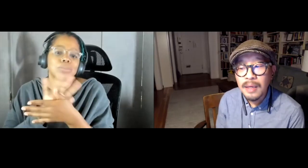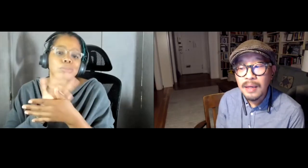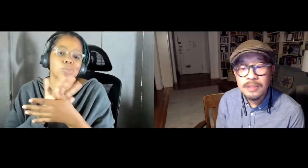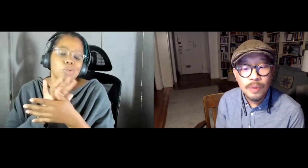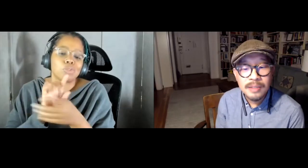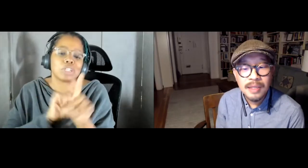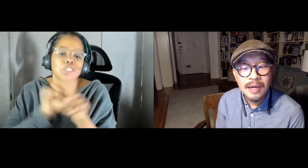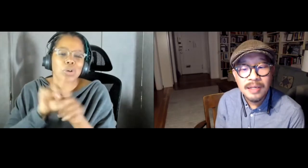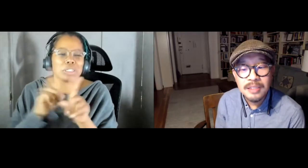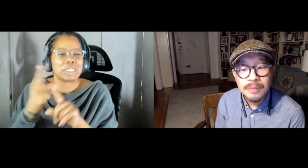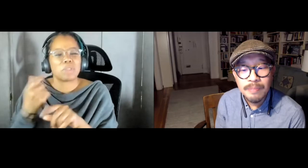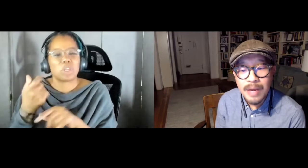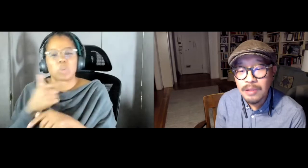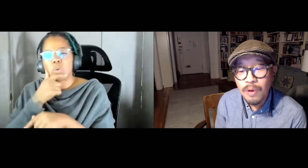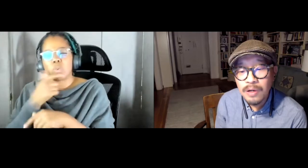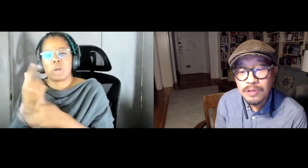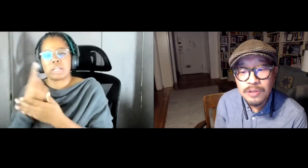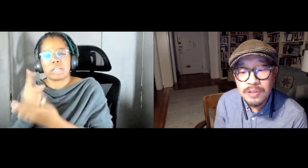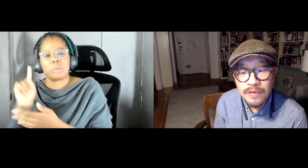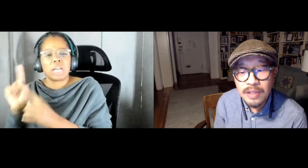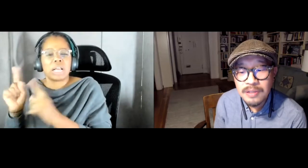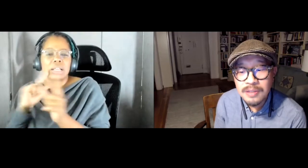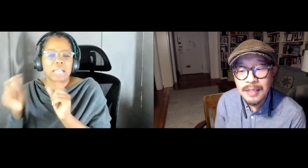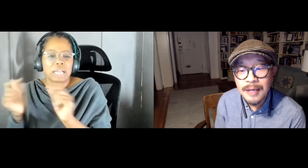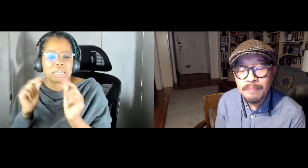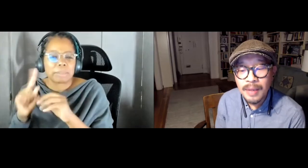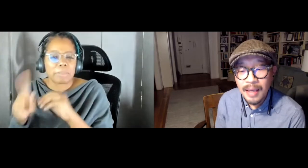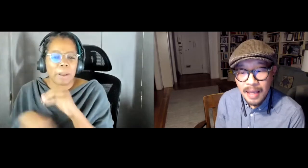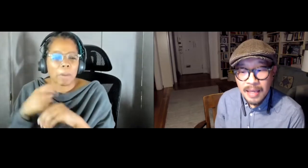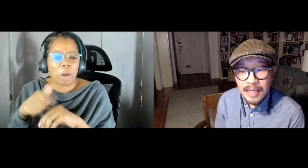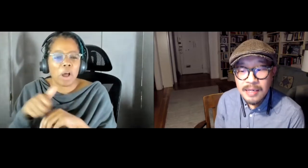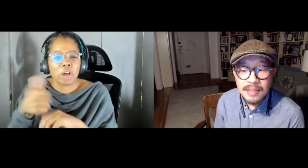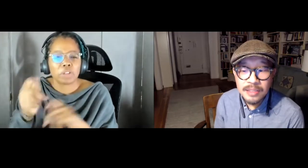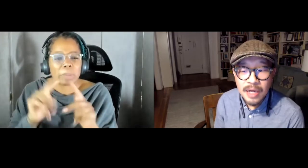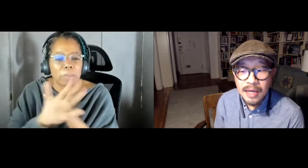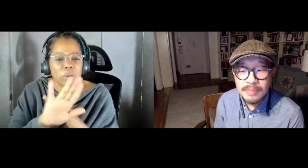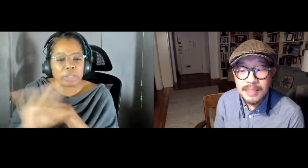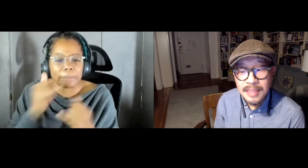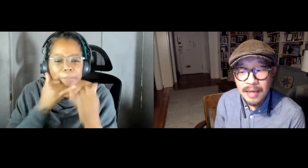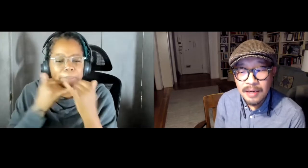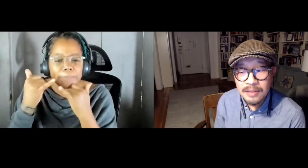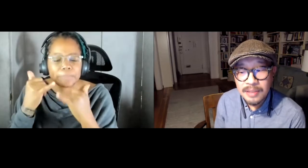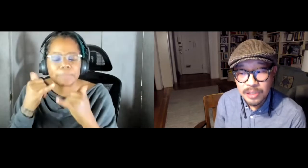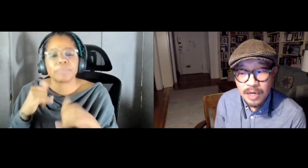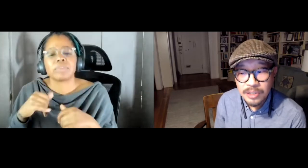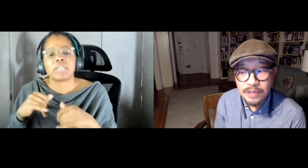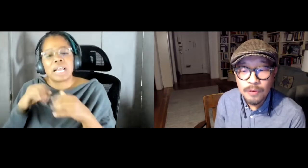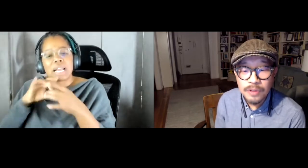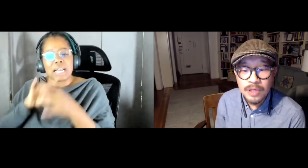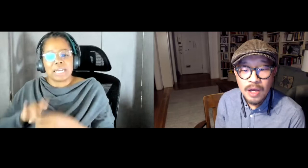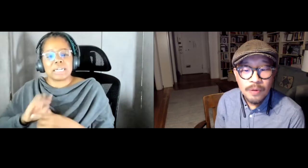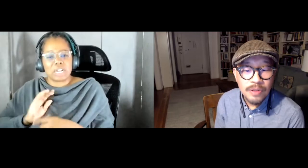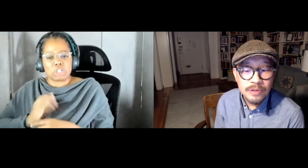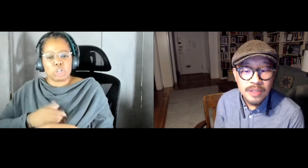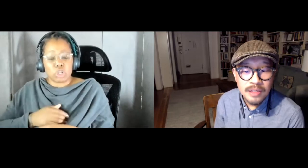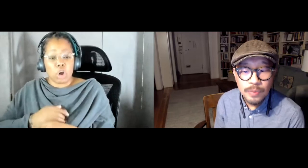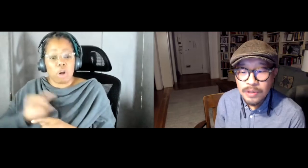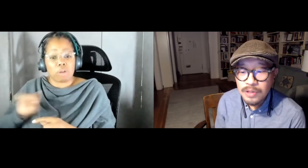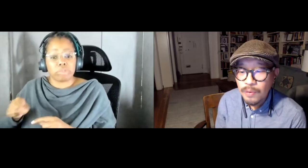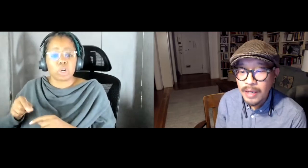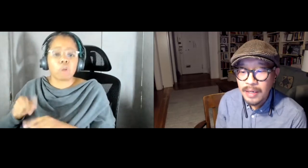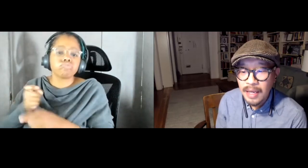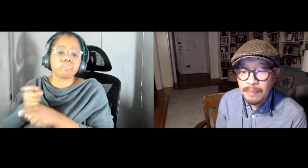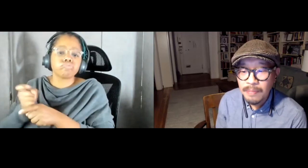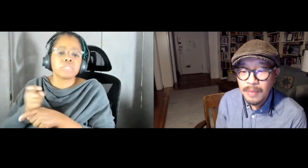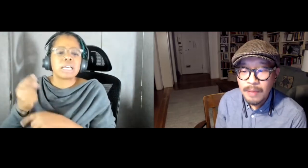last week, as well as the gossip about the wrong turns of others. Hidden in the jibes and tales and joshing, of course, were those things we